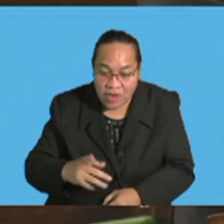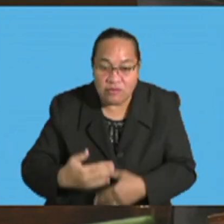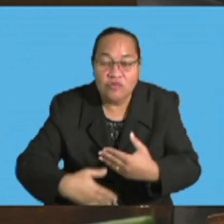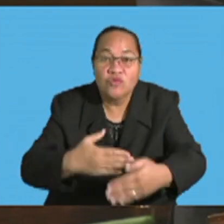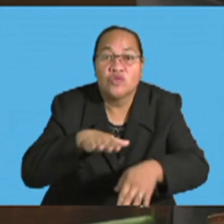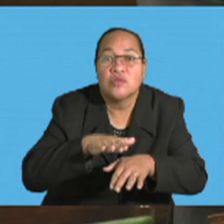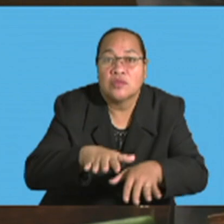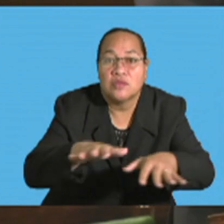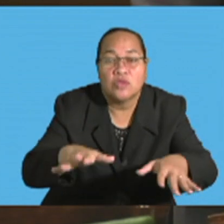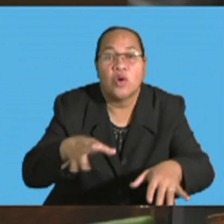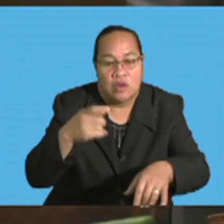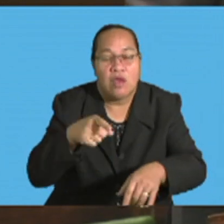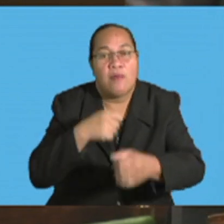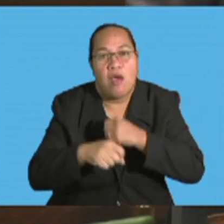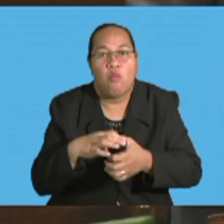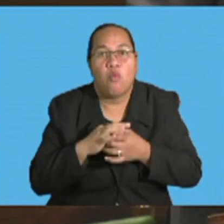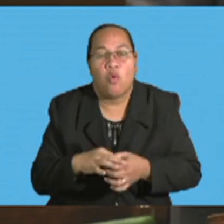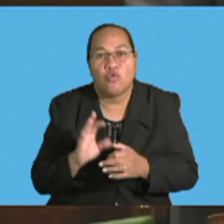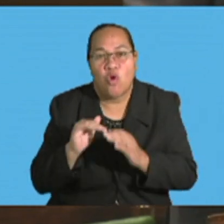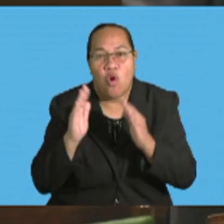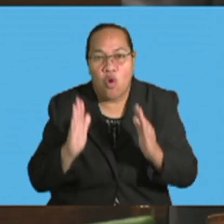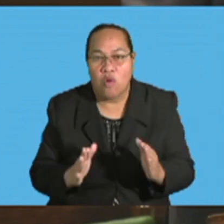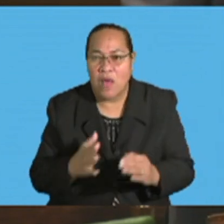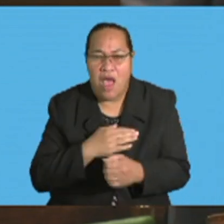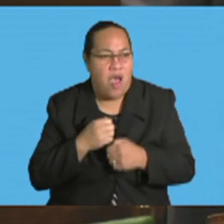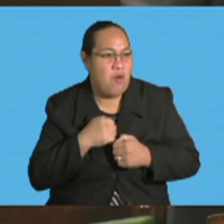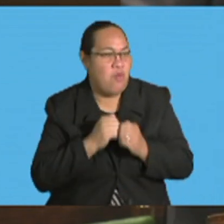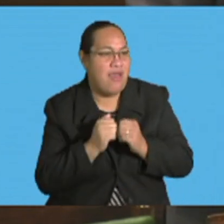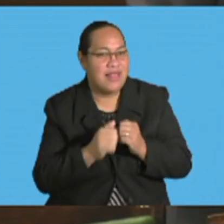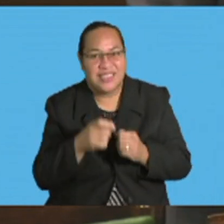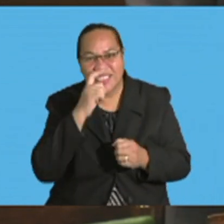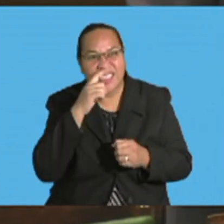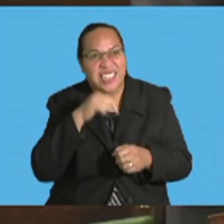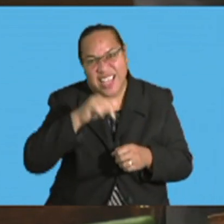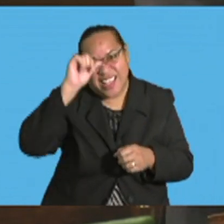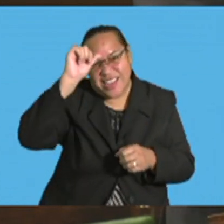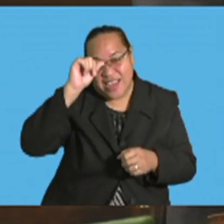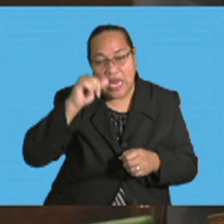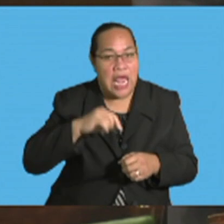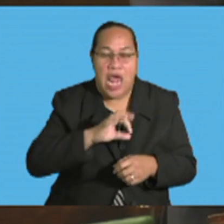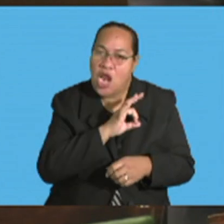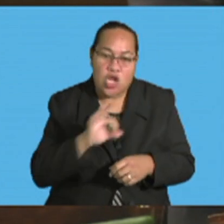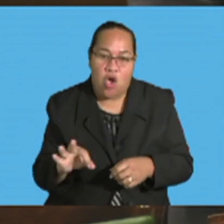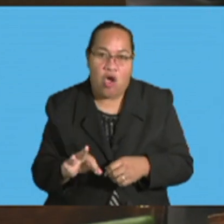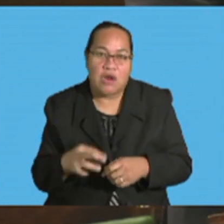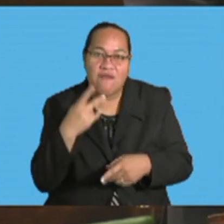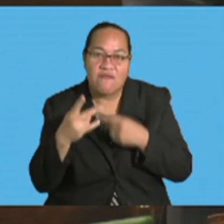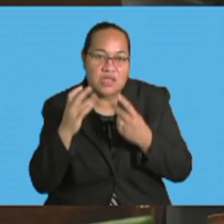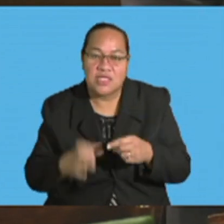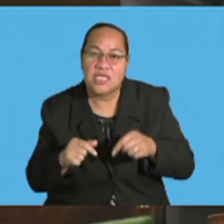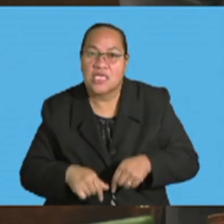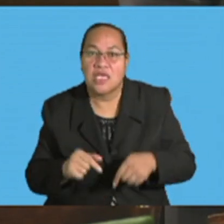home. And our Indo-Fijian brothers and sisters are not and never will be Wulangis in